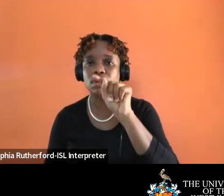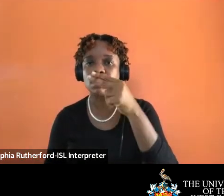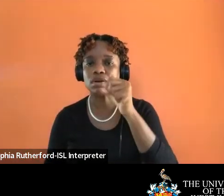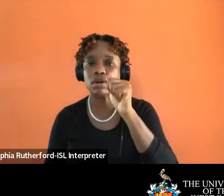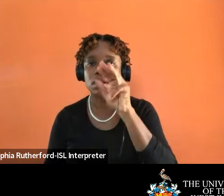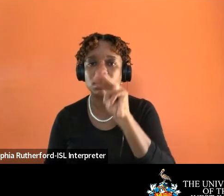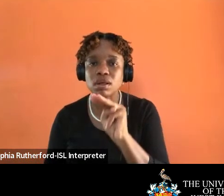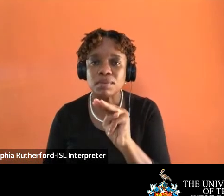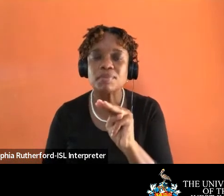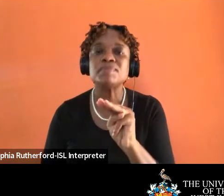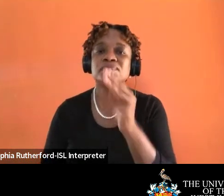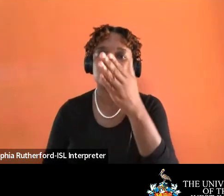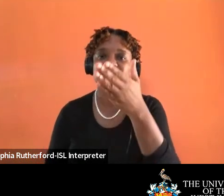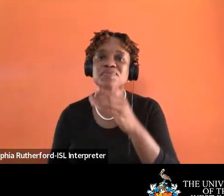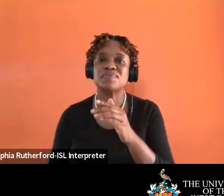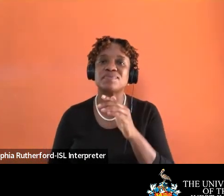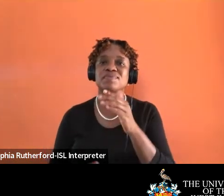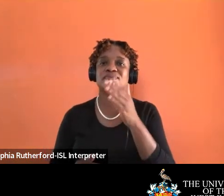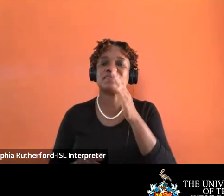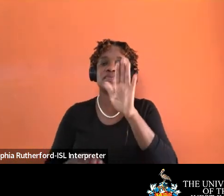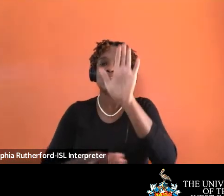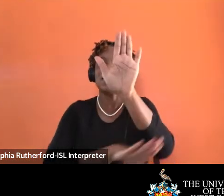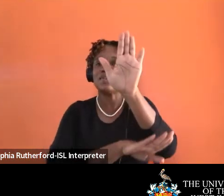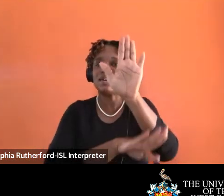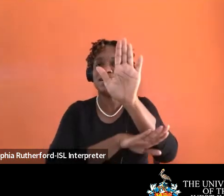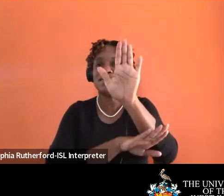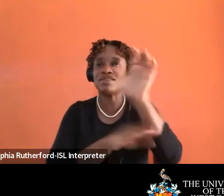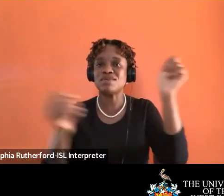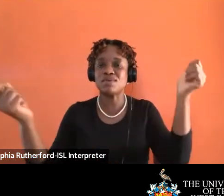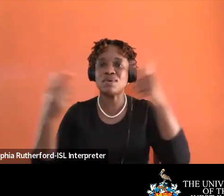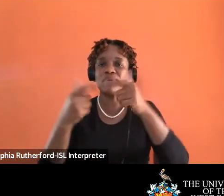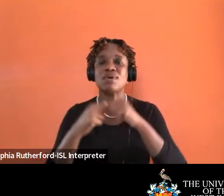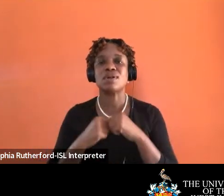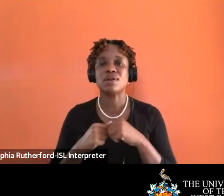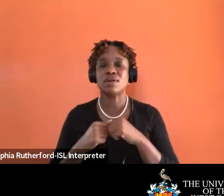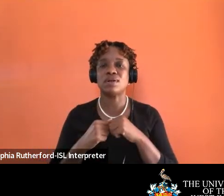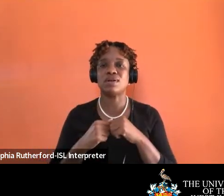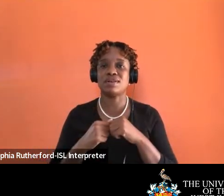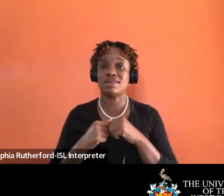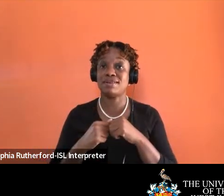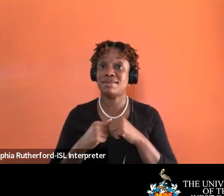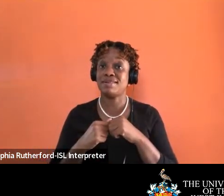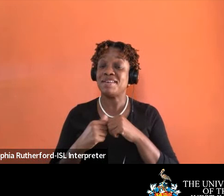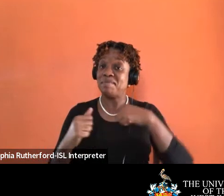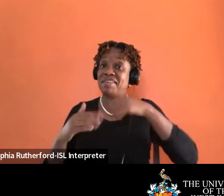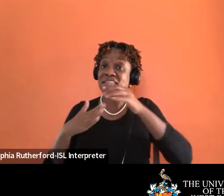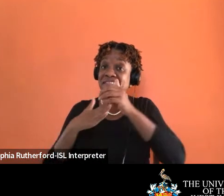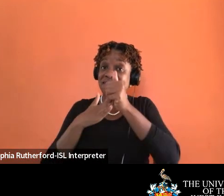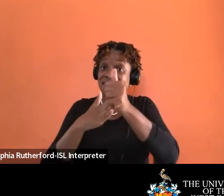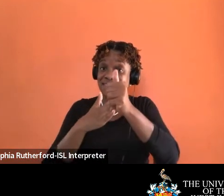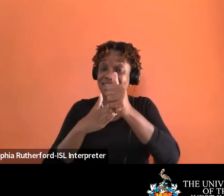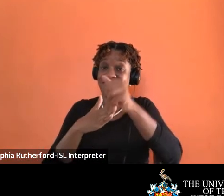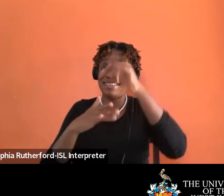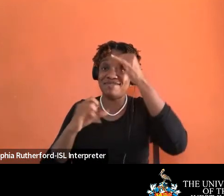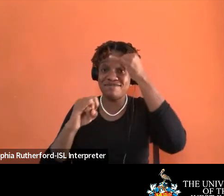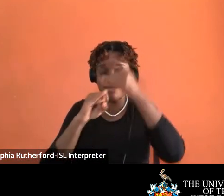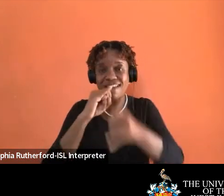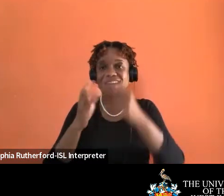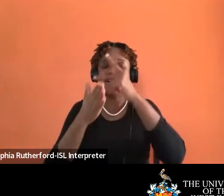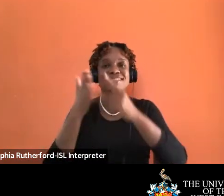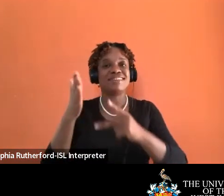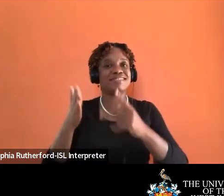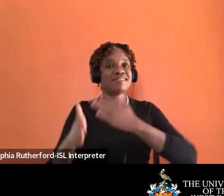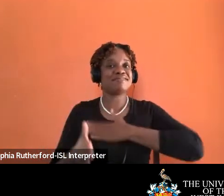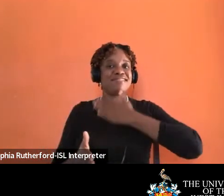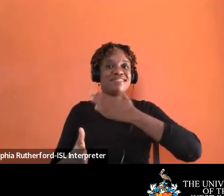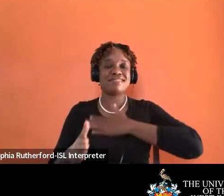Good afternoon, everyone. It's my pleasure to be the moderator for the final session. And